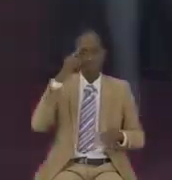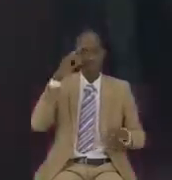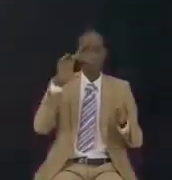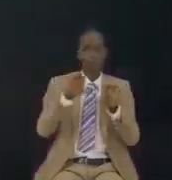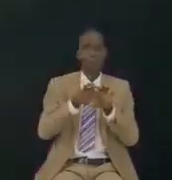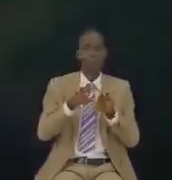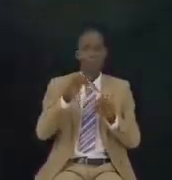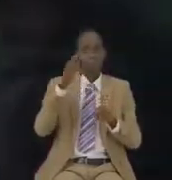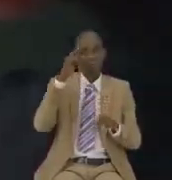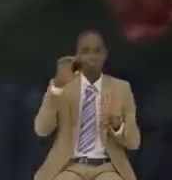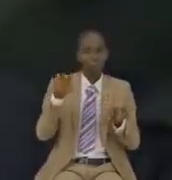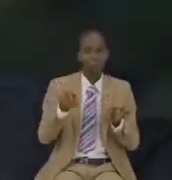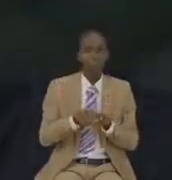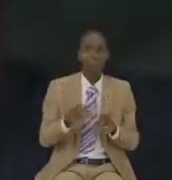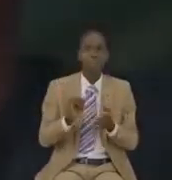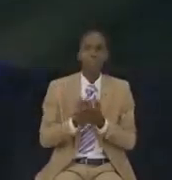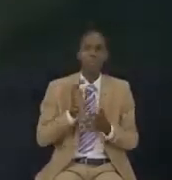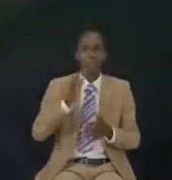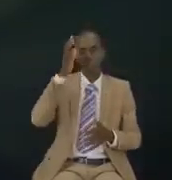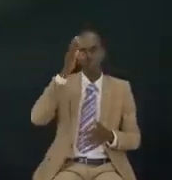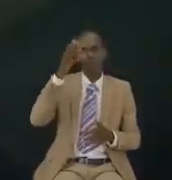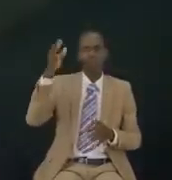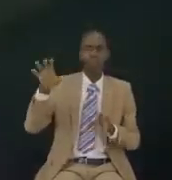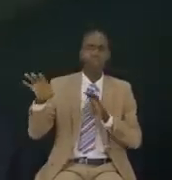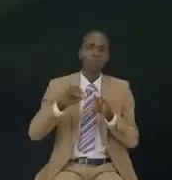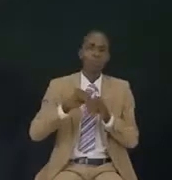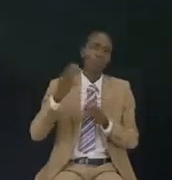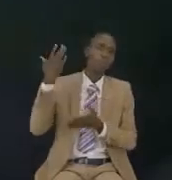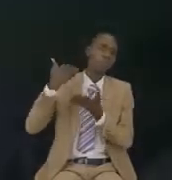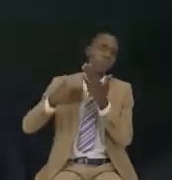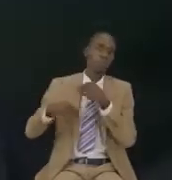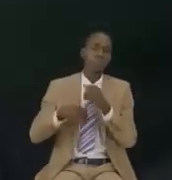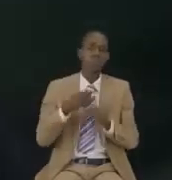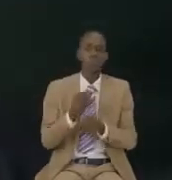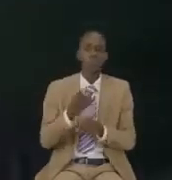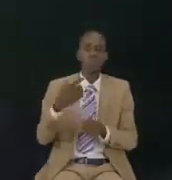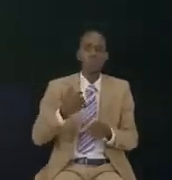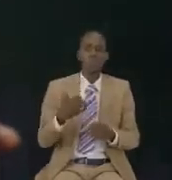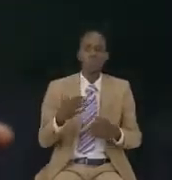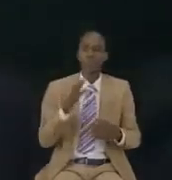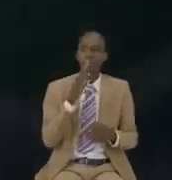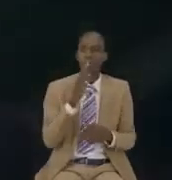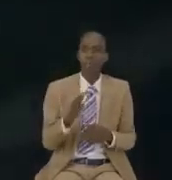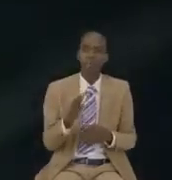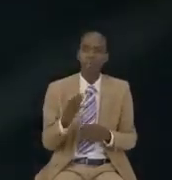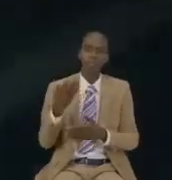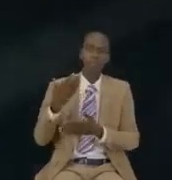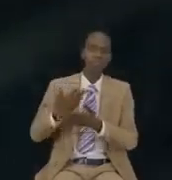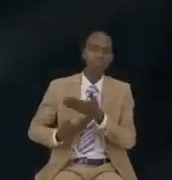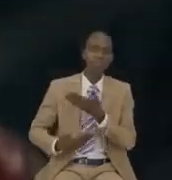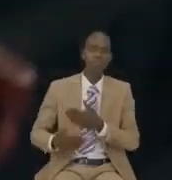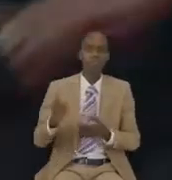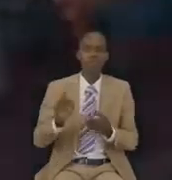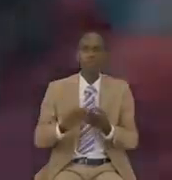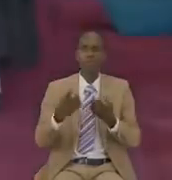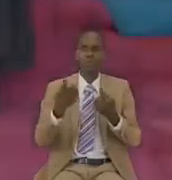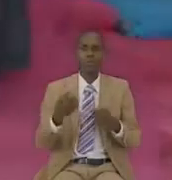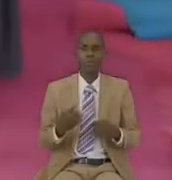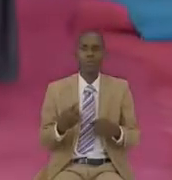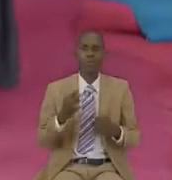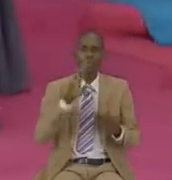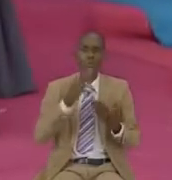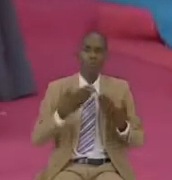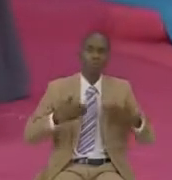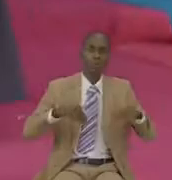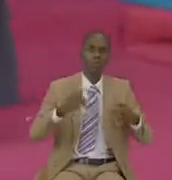The covenant God. Your fathers had with the God of the ancient days. You, your generations, and the generations to come have all been sold to the God of